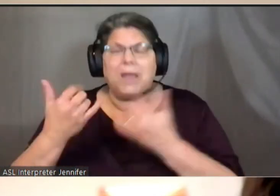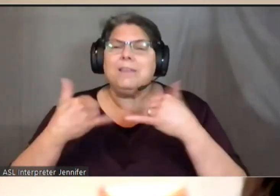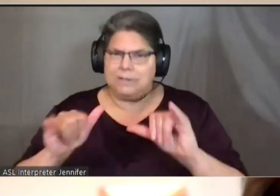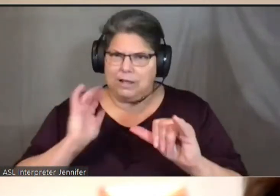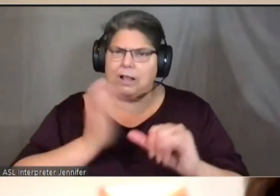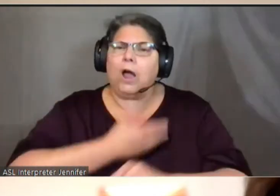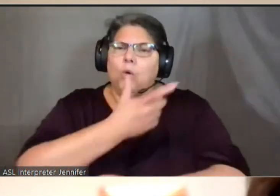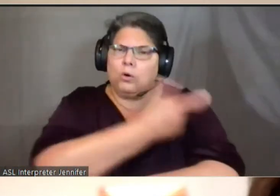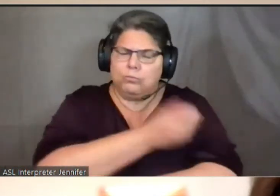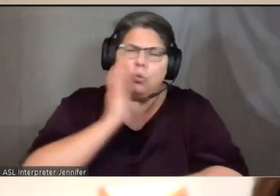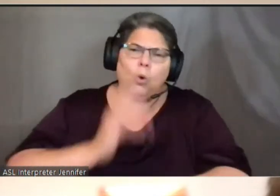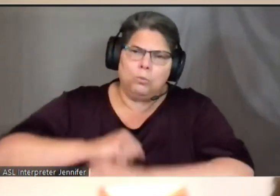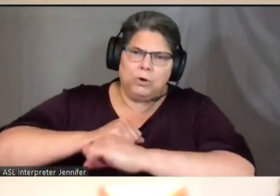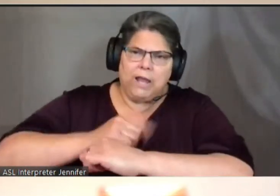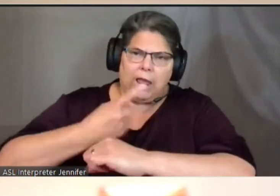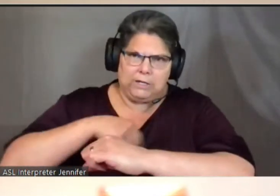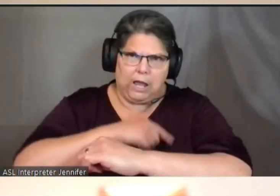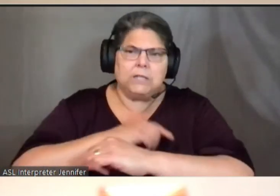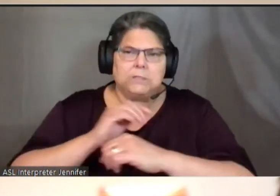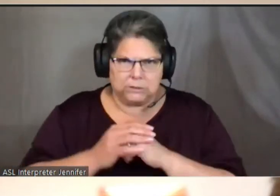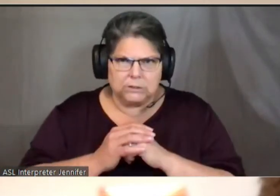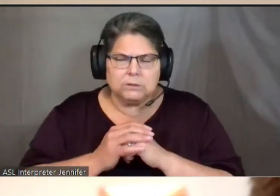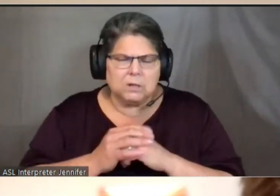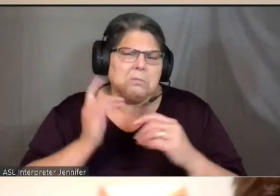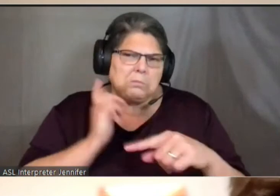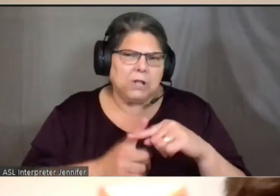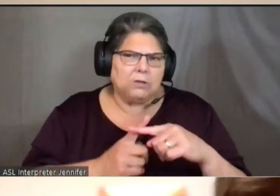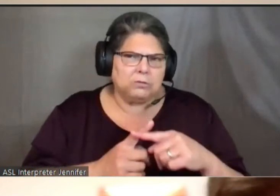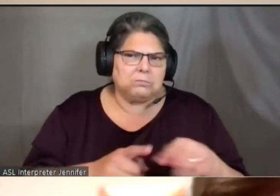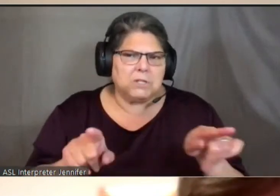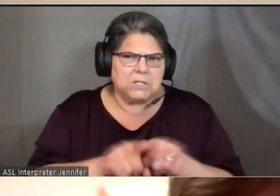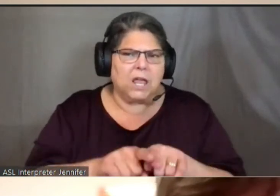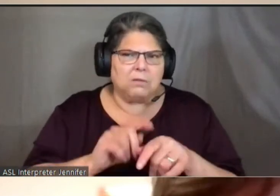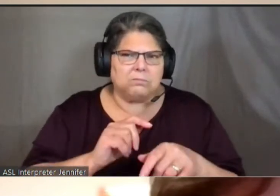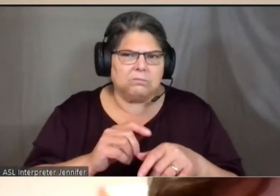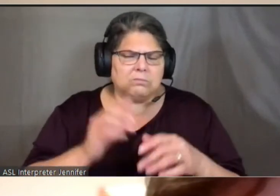original varieties of COVID that we have here in California.